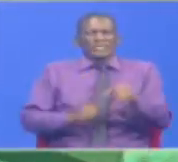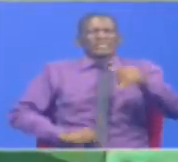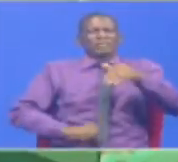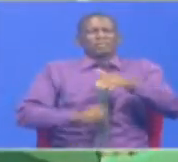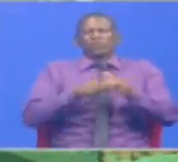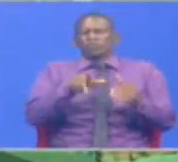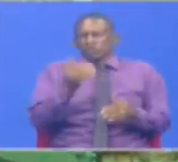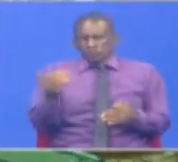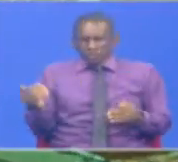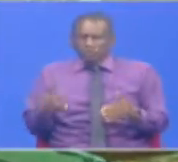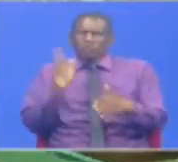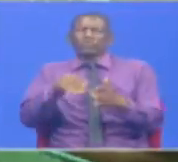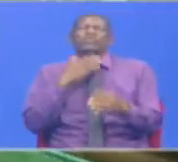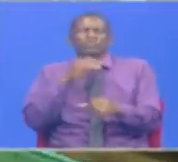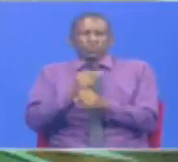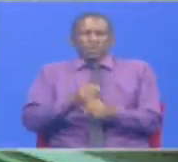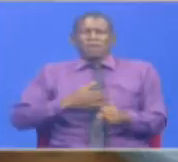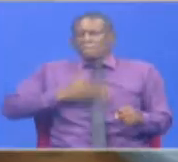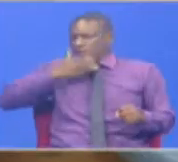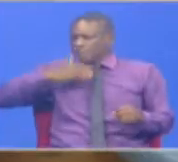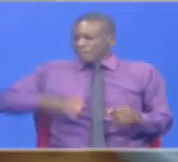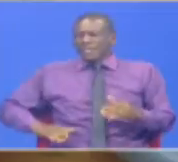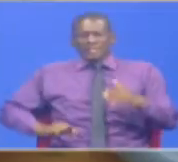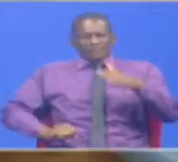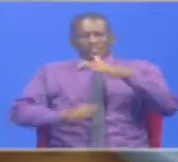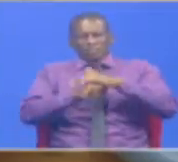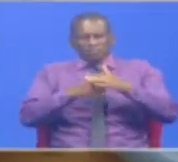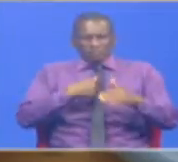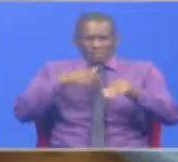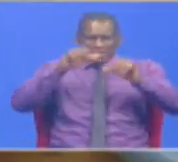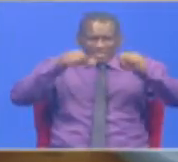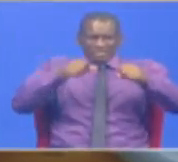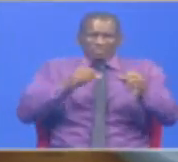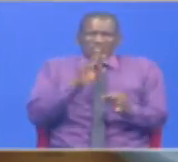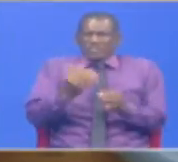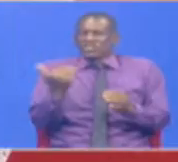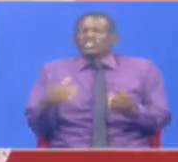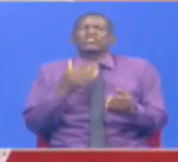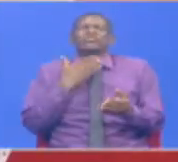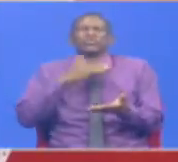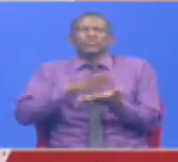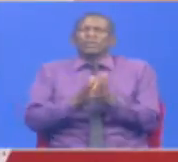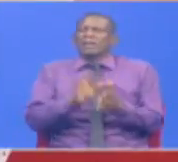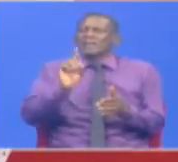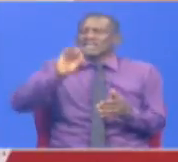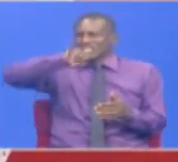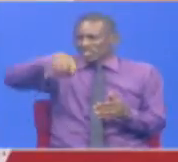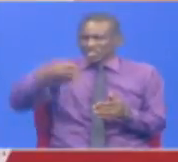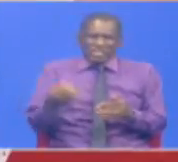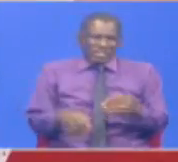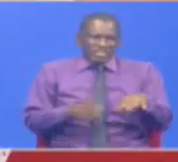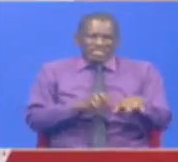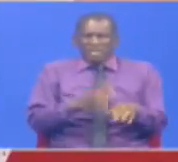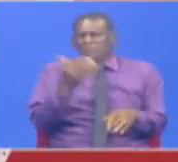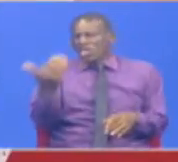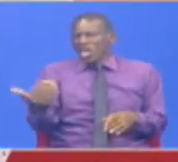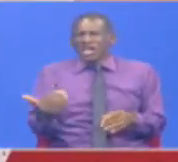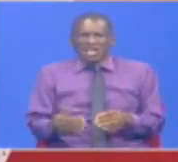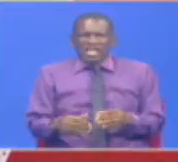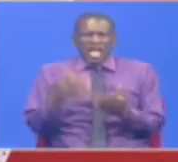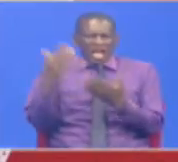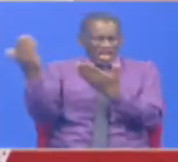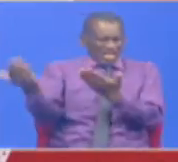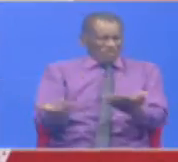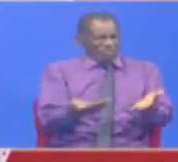children, because my parents have supported me. Even if your kid wants to become a DJ at a younger age, just allow them.